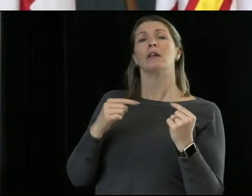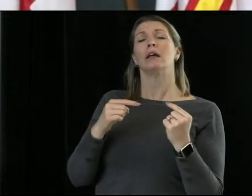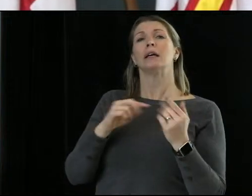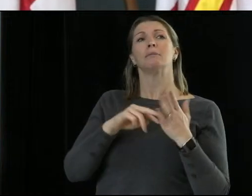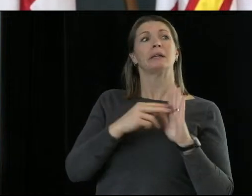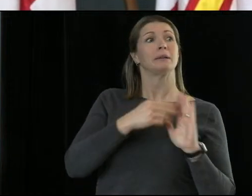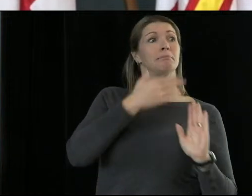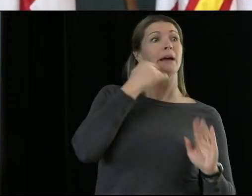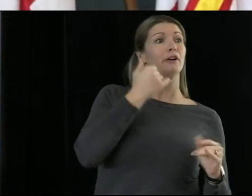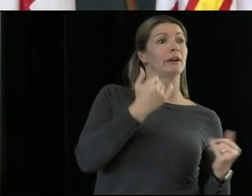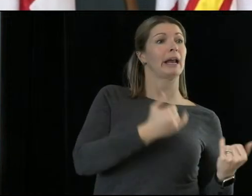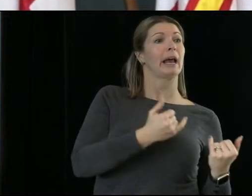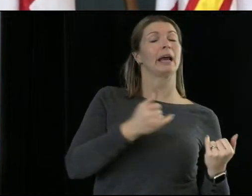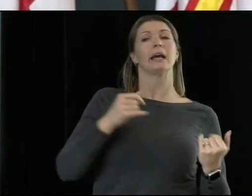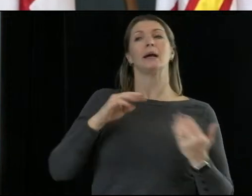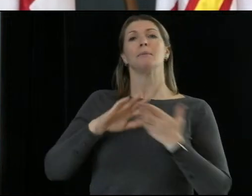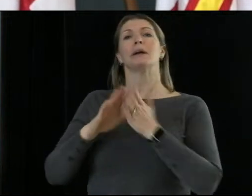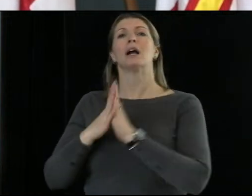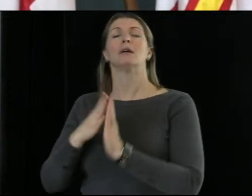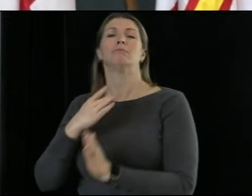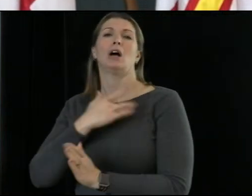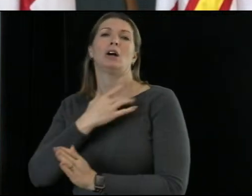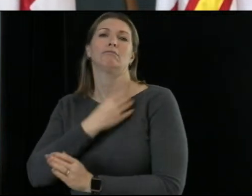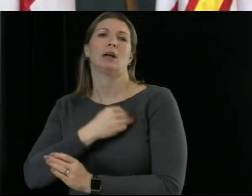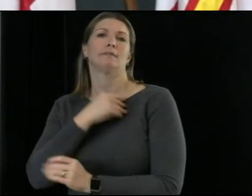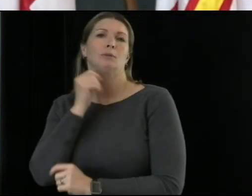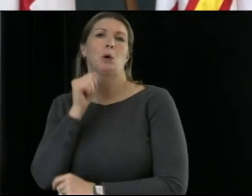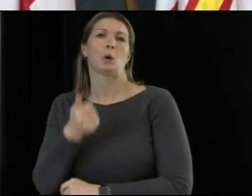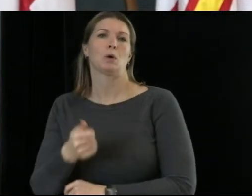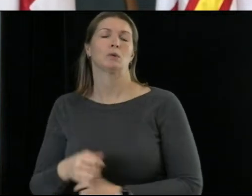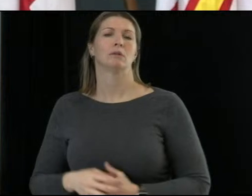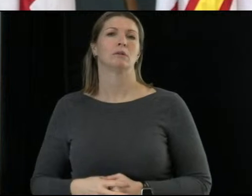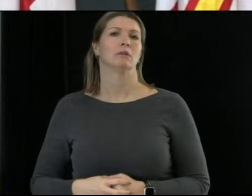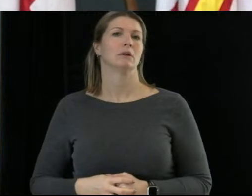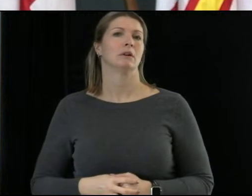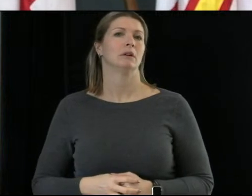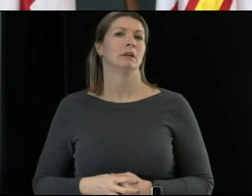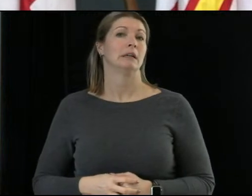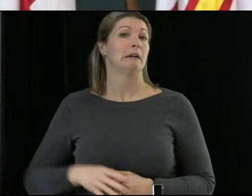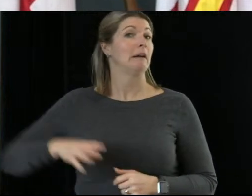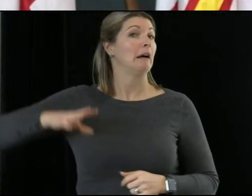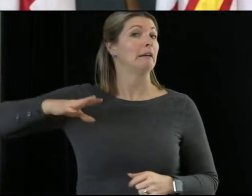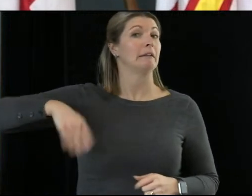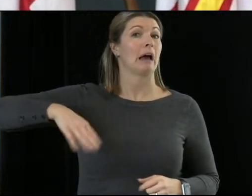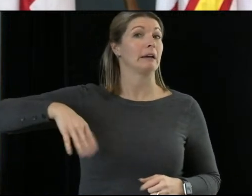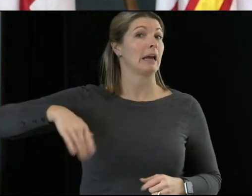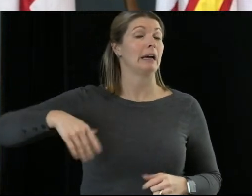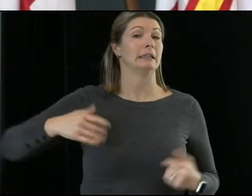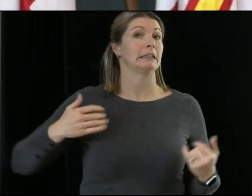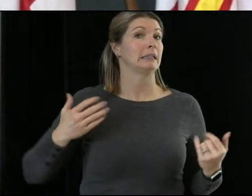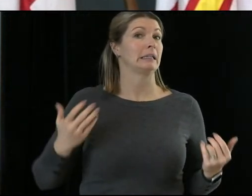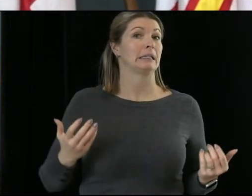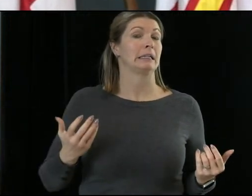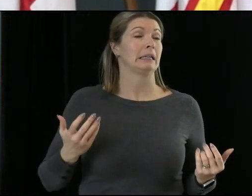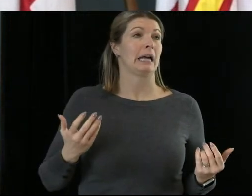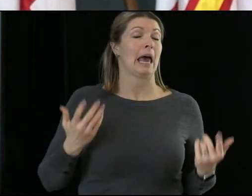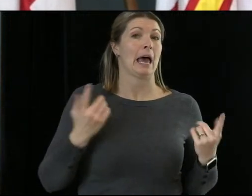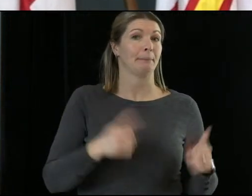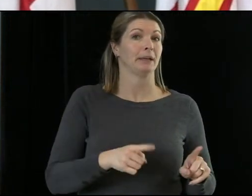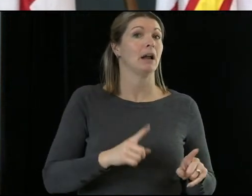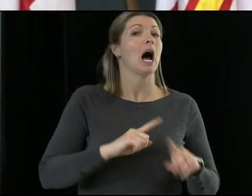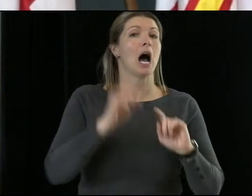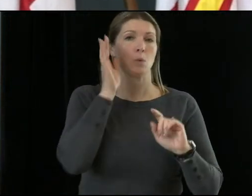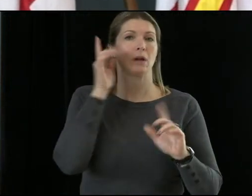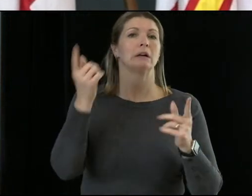tomorrow. Until that day comes, I'll continue to show up here if I'm welcome. Thank